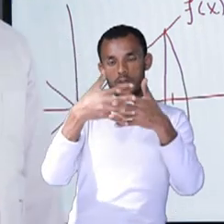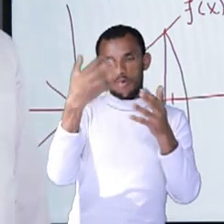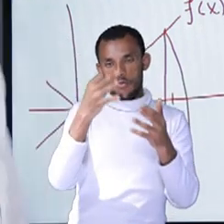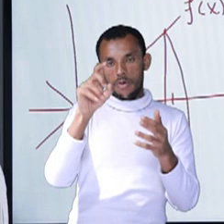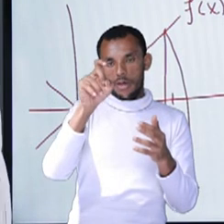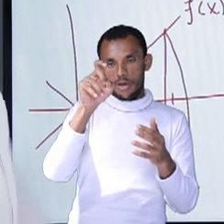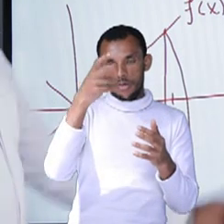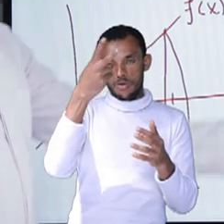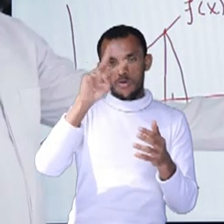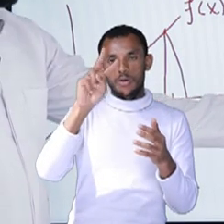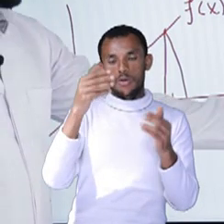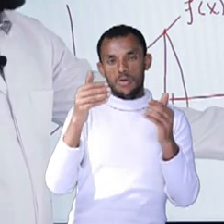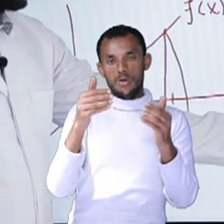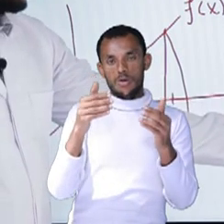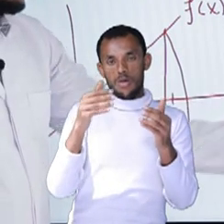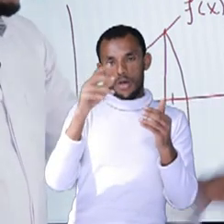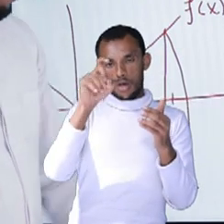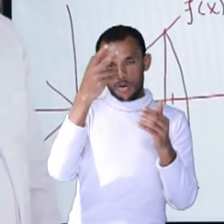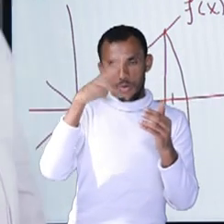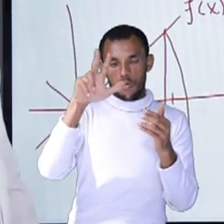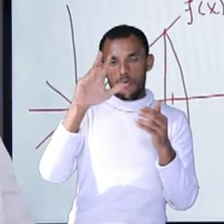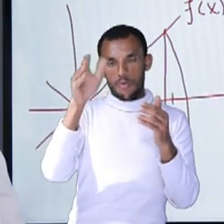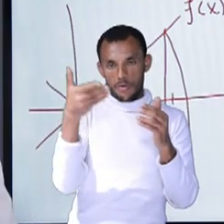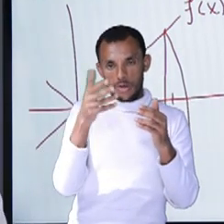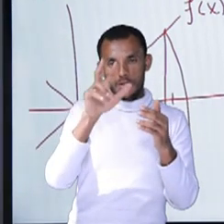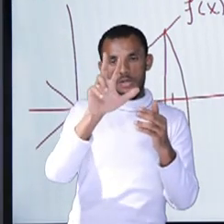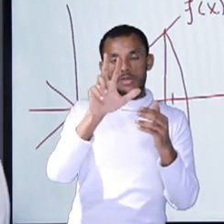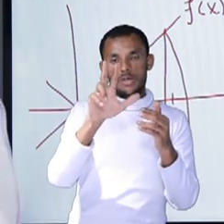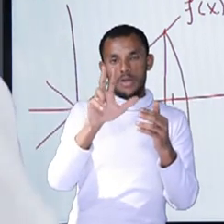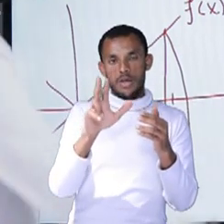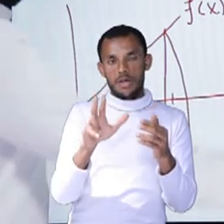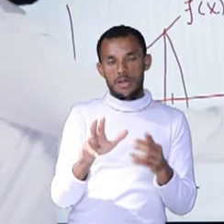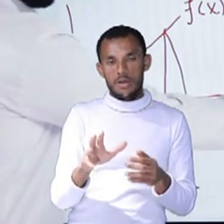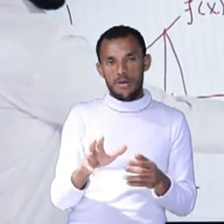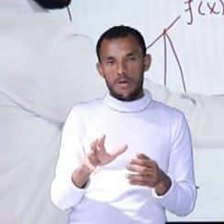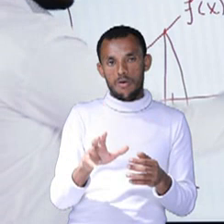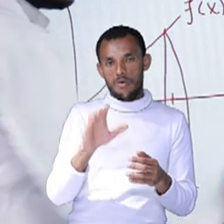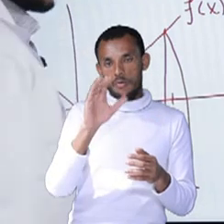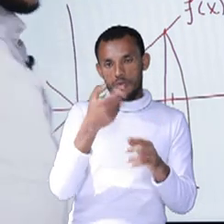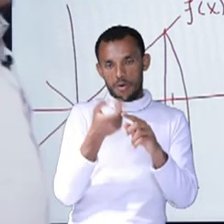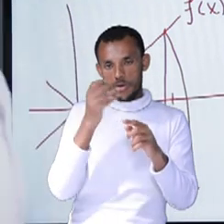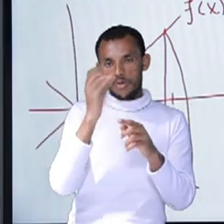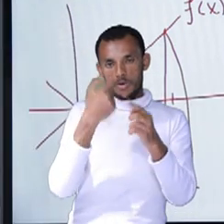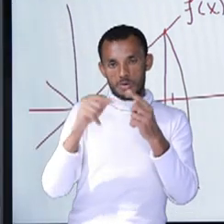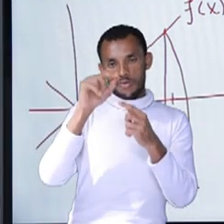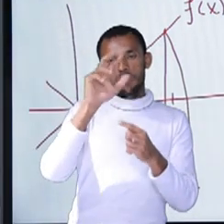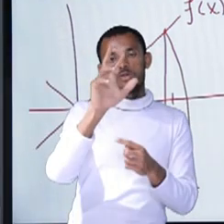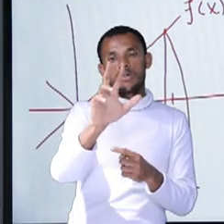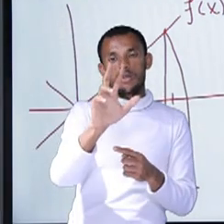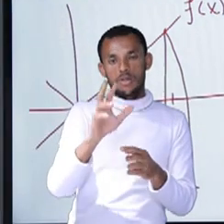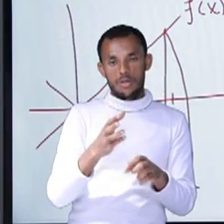of x squared is it is x cubed over 3 on from 0 to